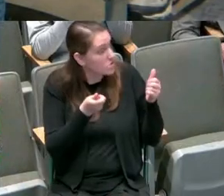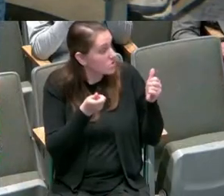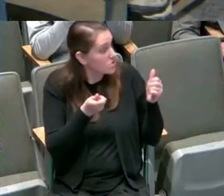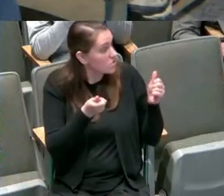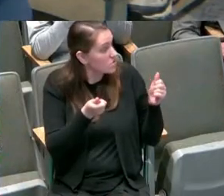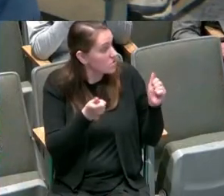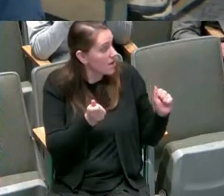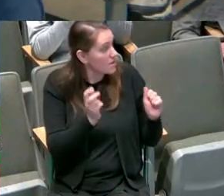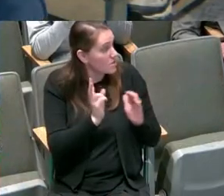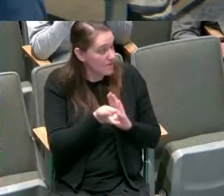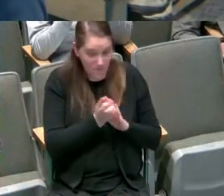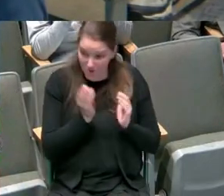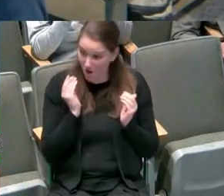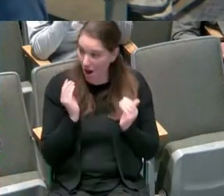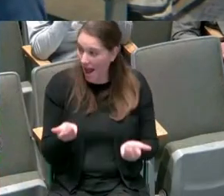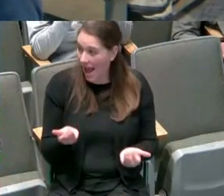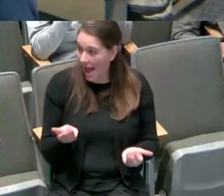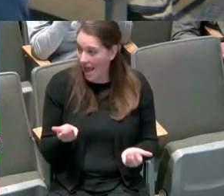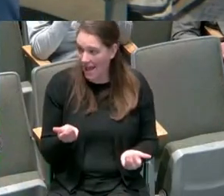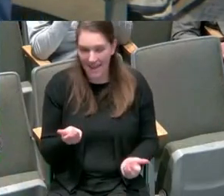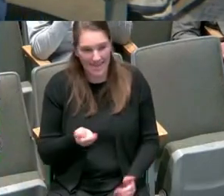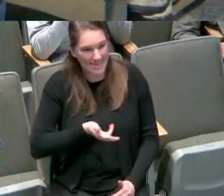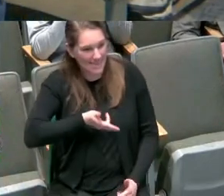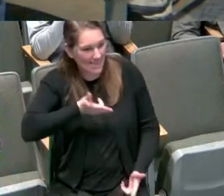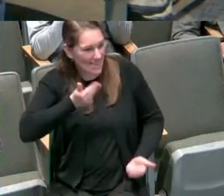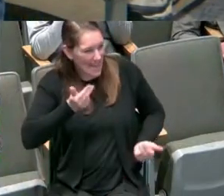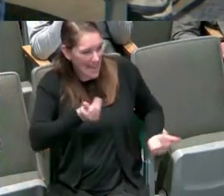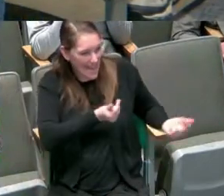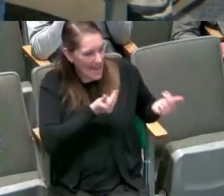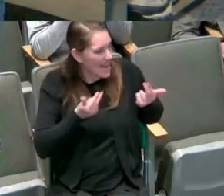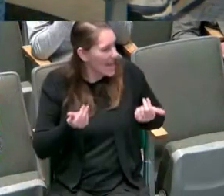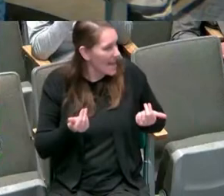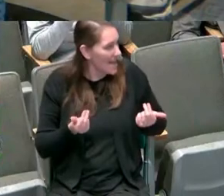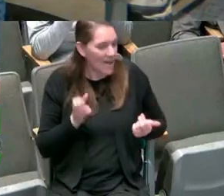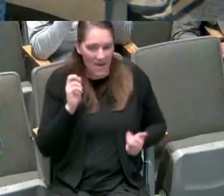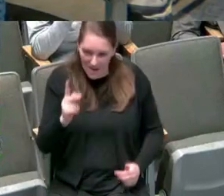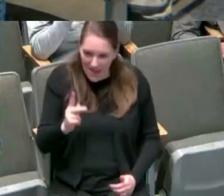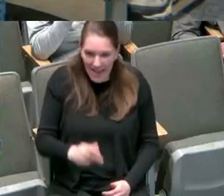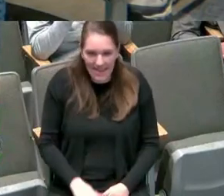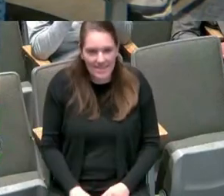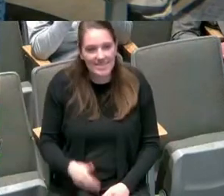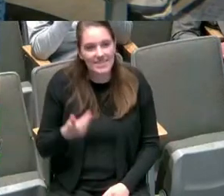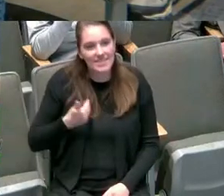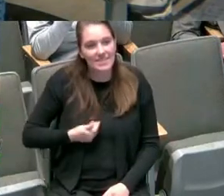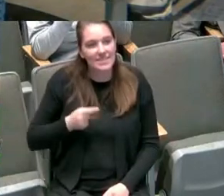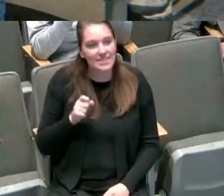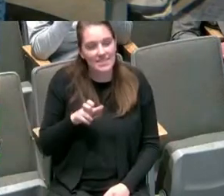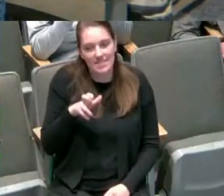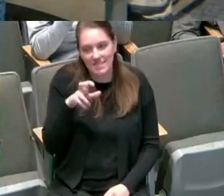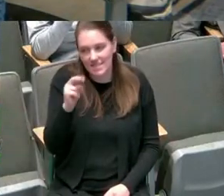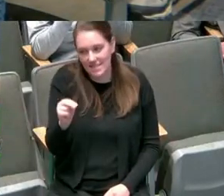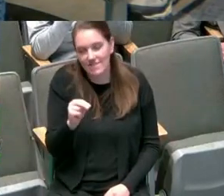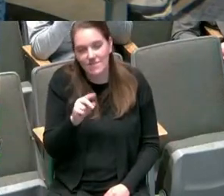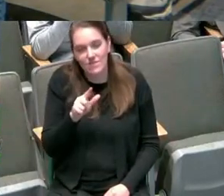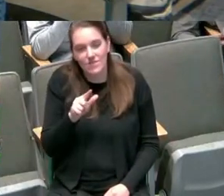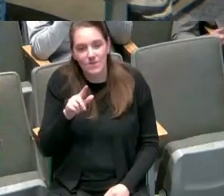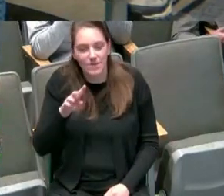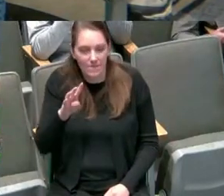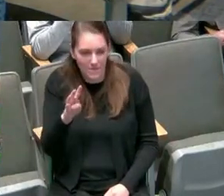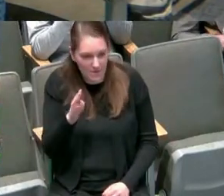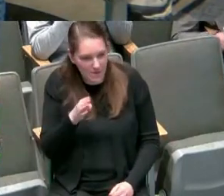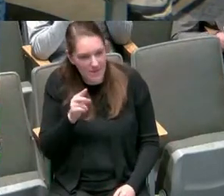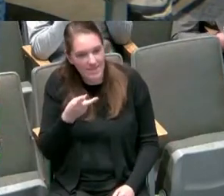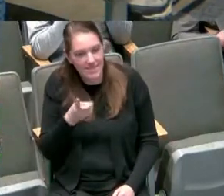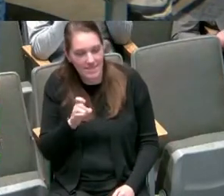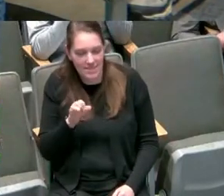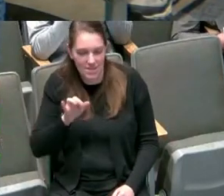so um okay good there we go uh Stephen Puck is 24 Cedar Street Extension